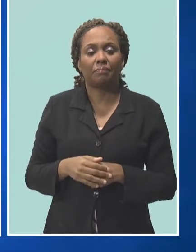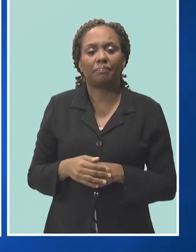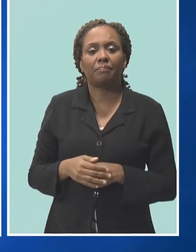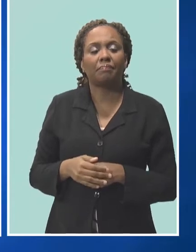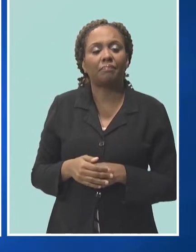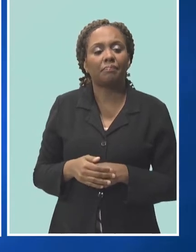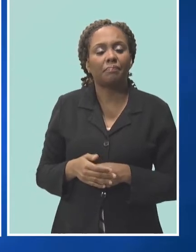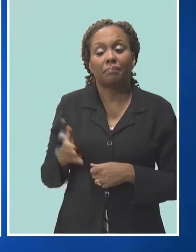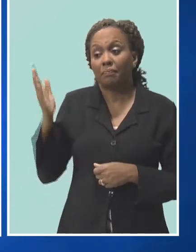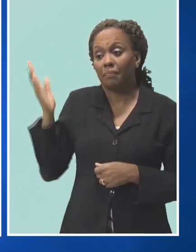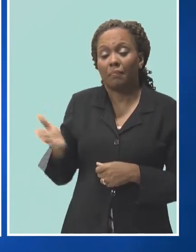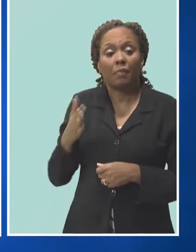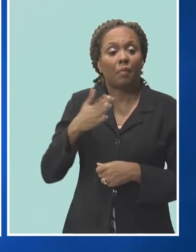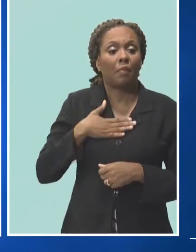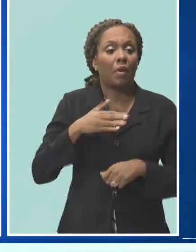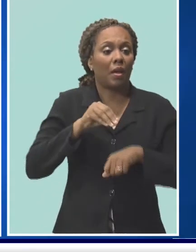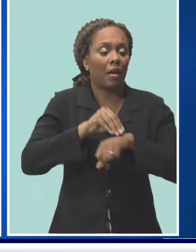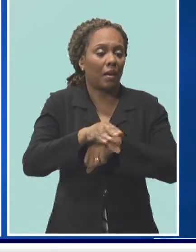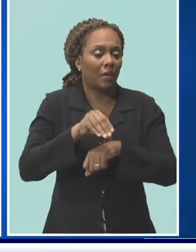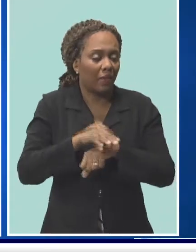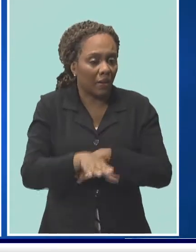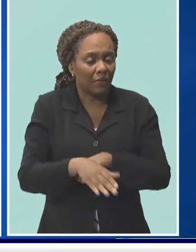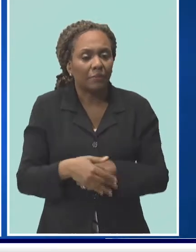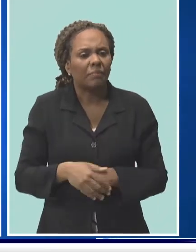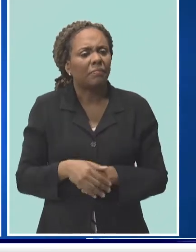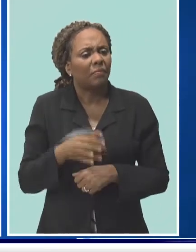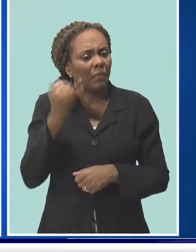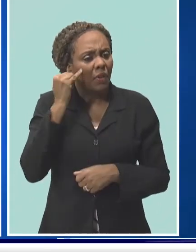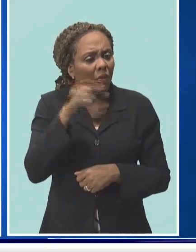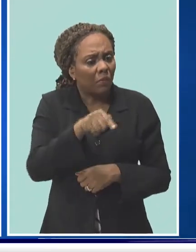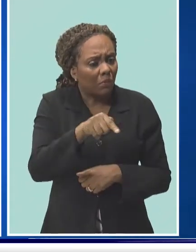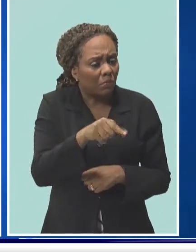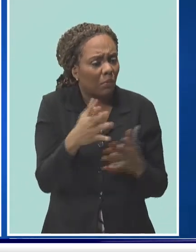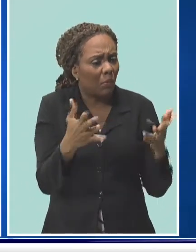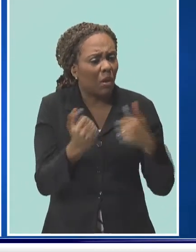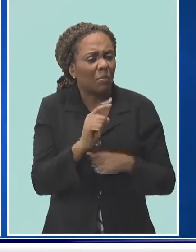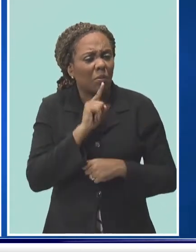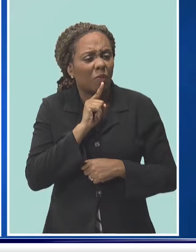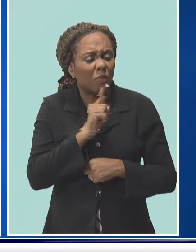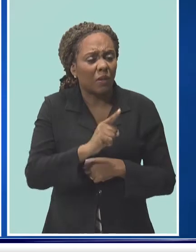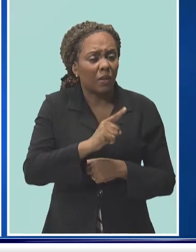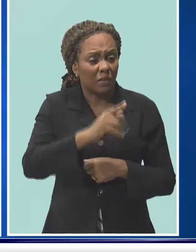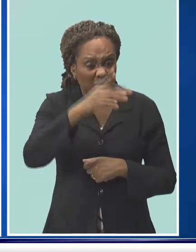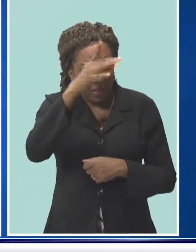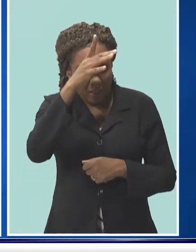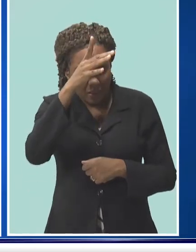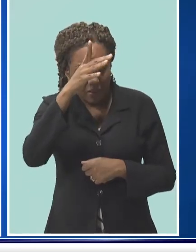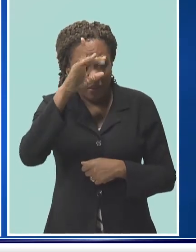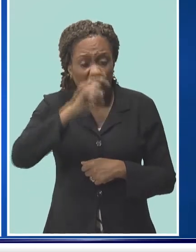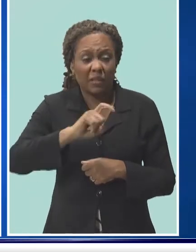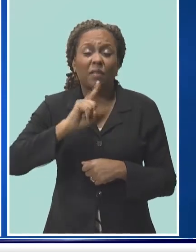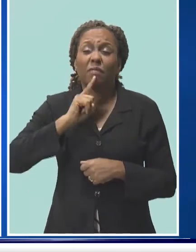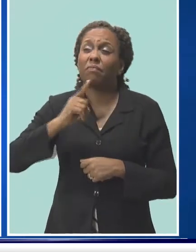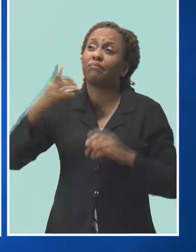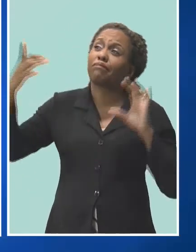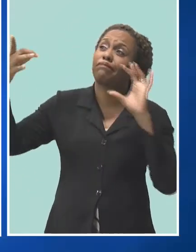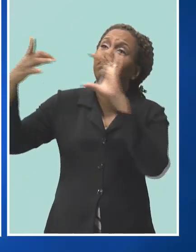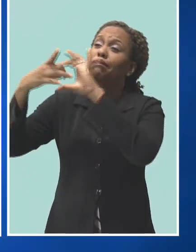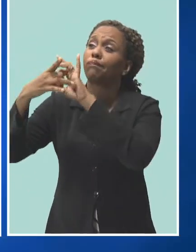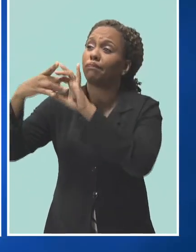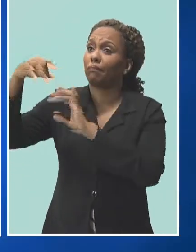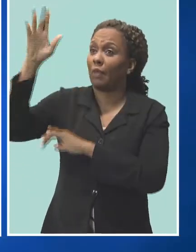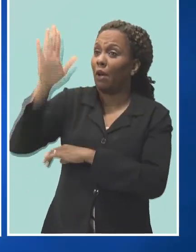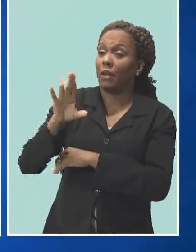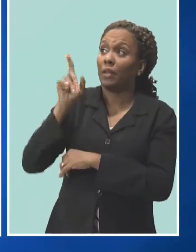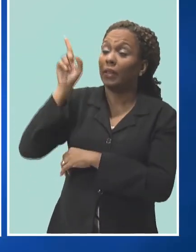is that you cannot be a real father or true father unless you get to know your Heavenly Father. He's the perfect